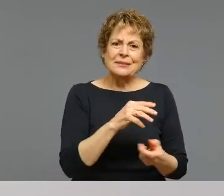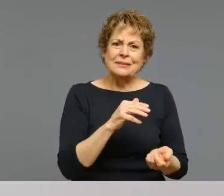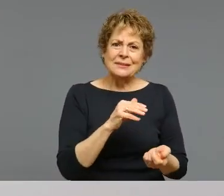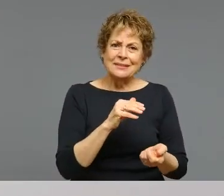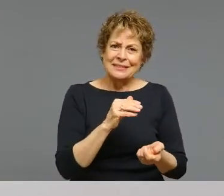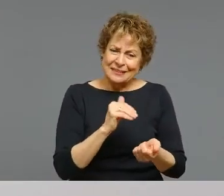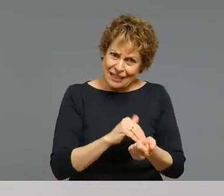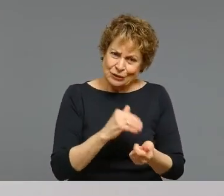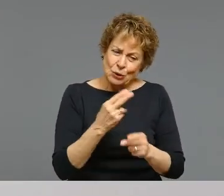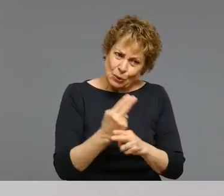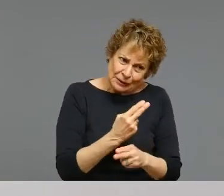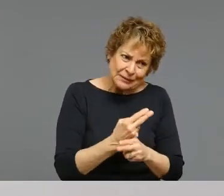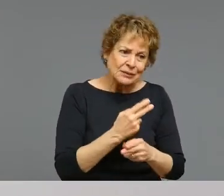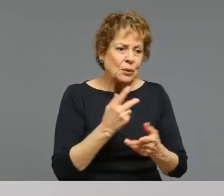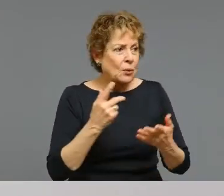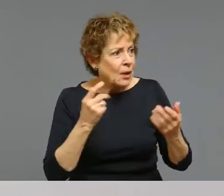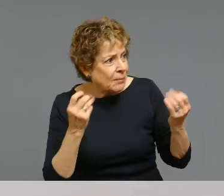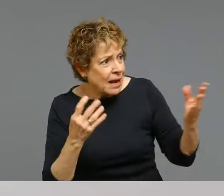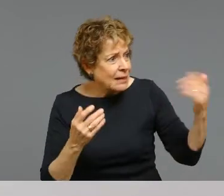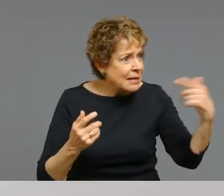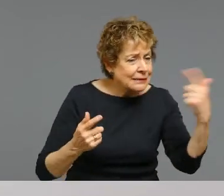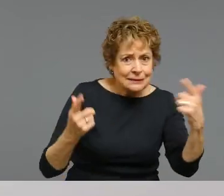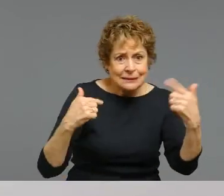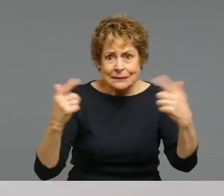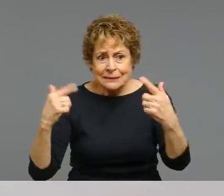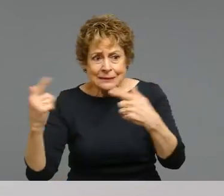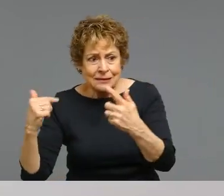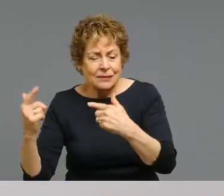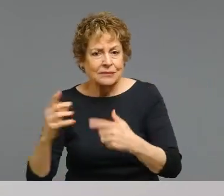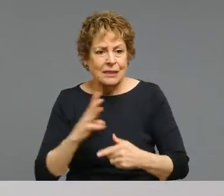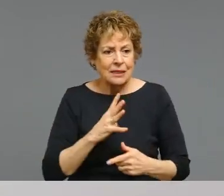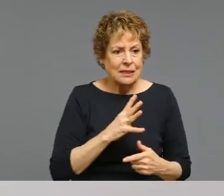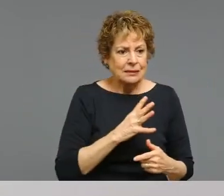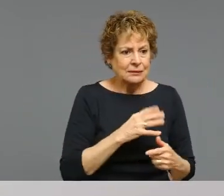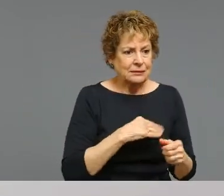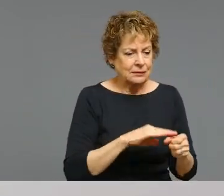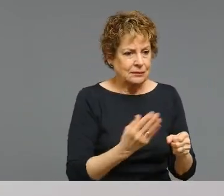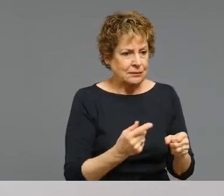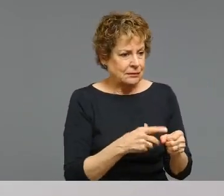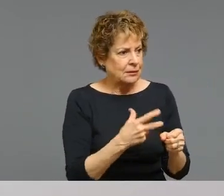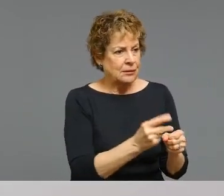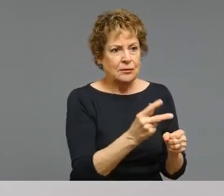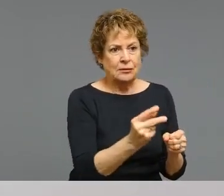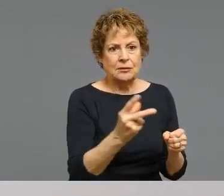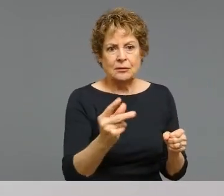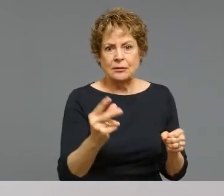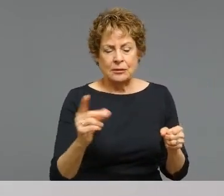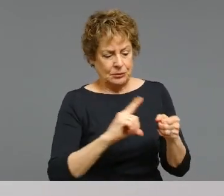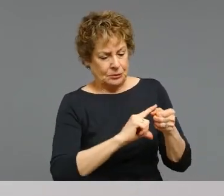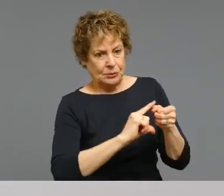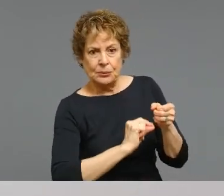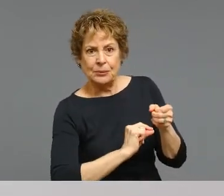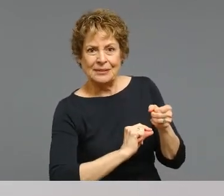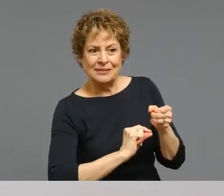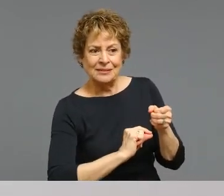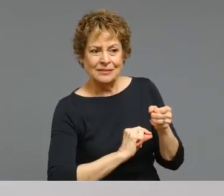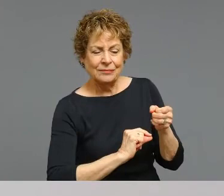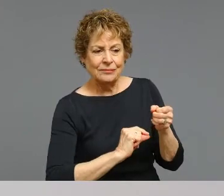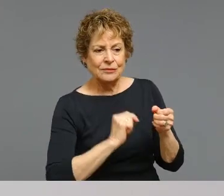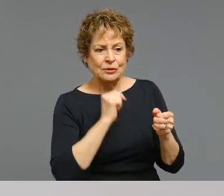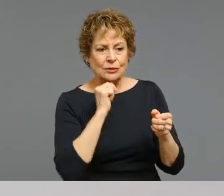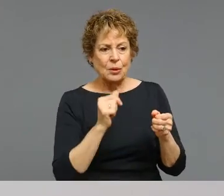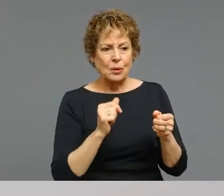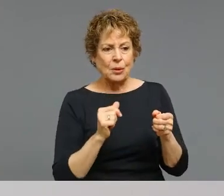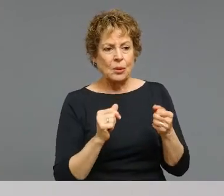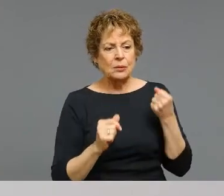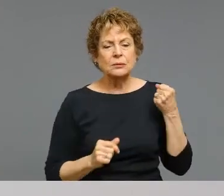don't hesitate opening that vial because you're not sure if you will be able to use all of the doses in that vial, because